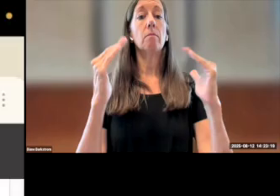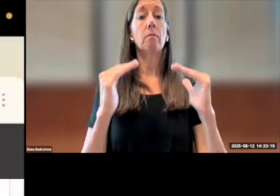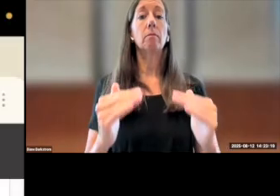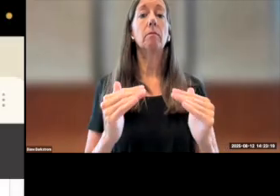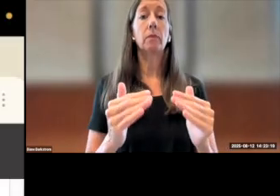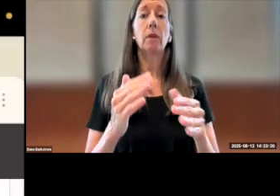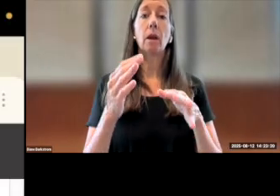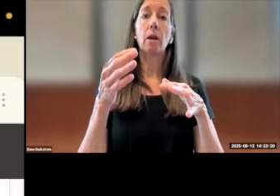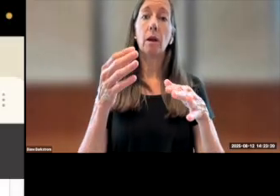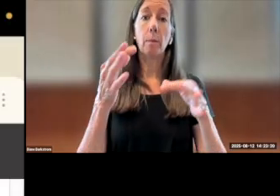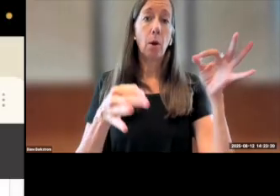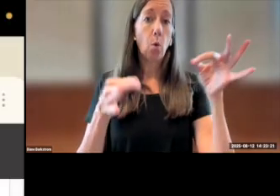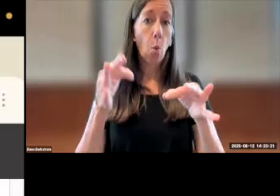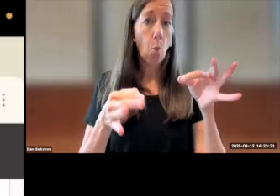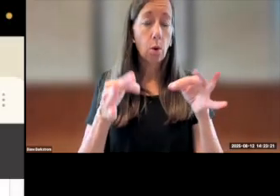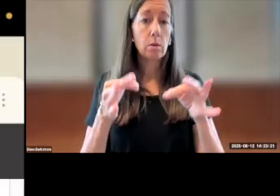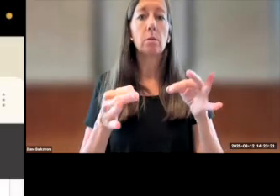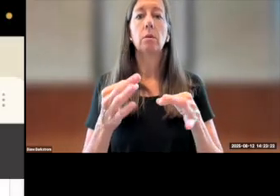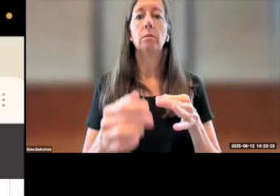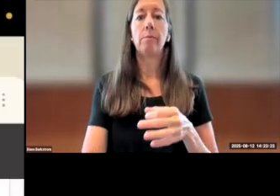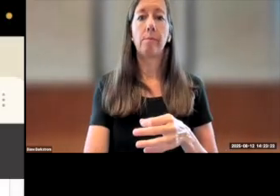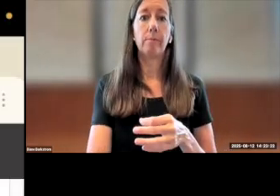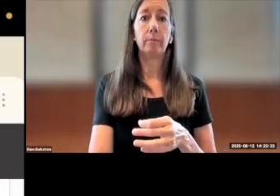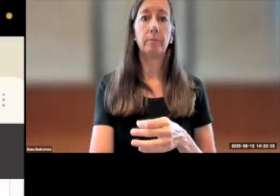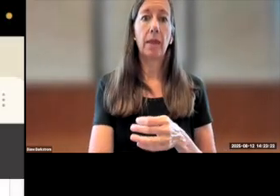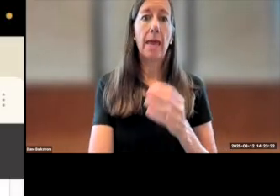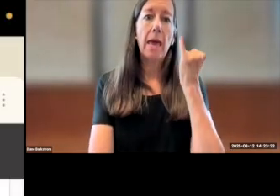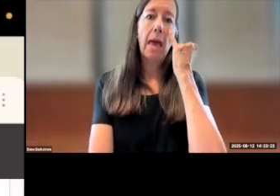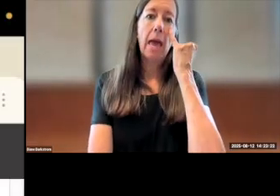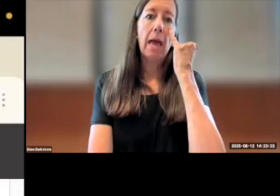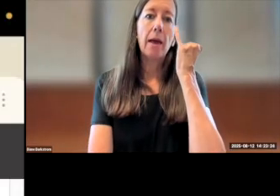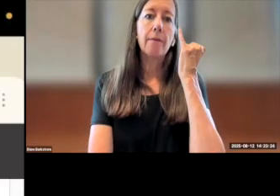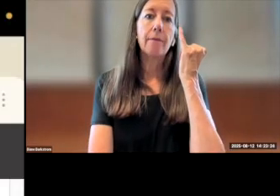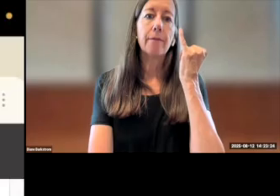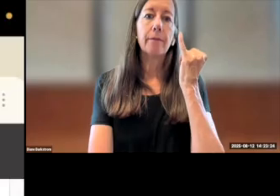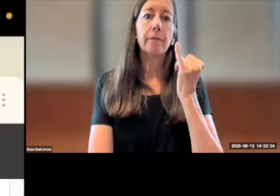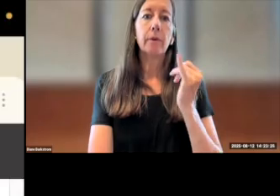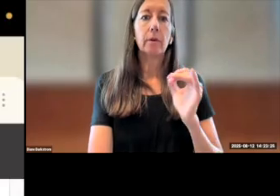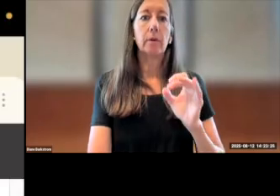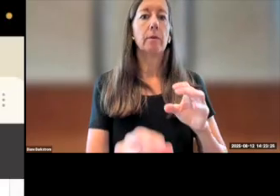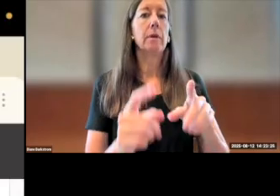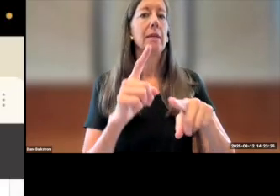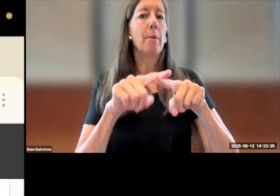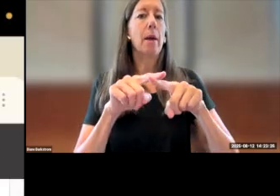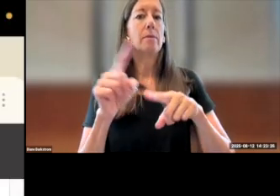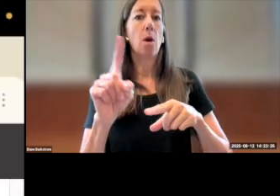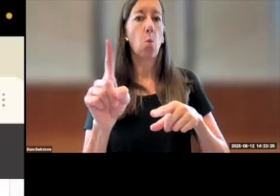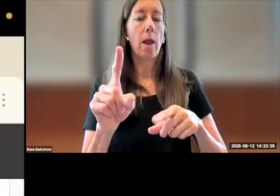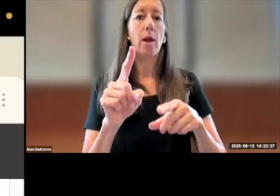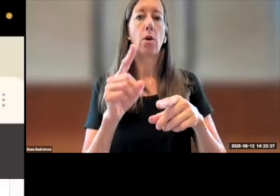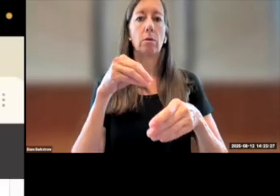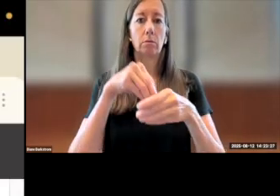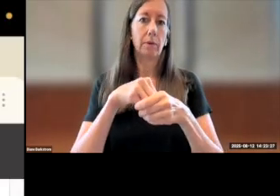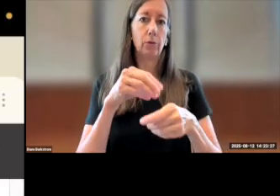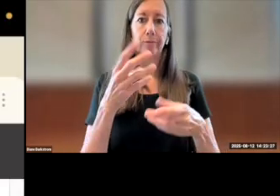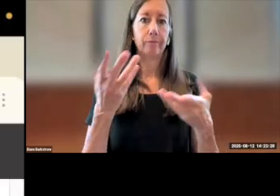are going to be administering this contract. So let's just say if you're in New Jersey, then when you give them this contract, New Jersey will